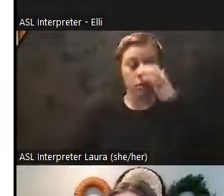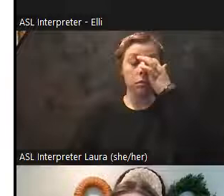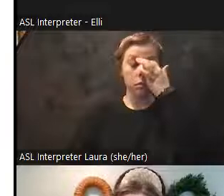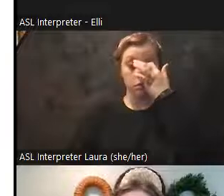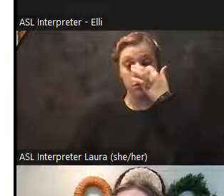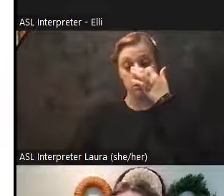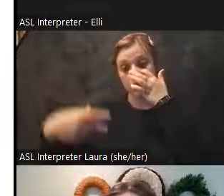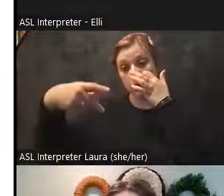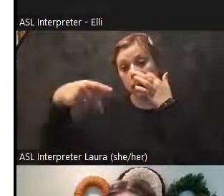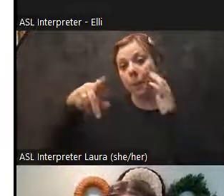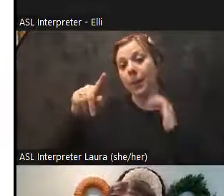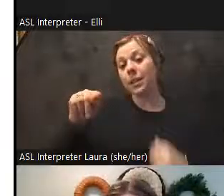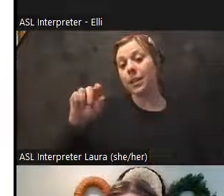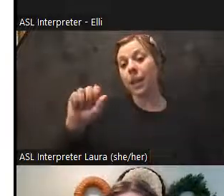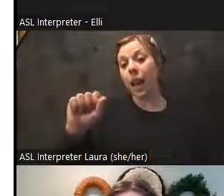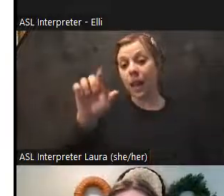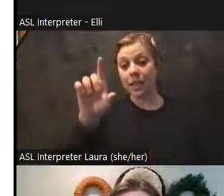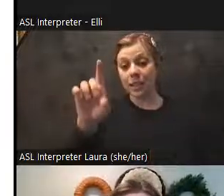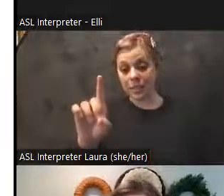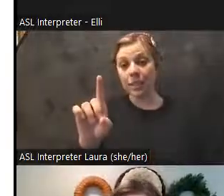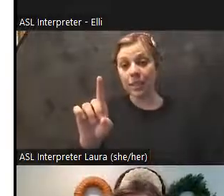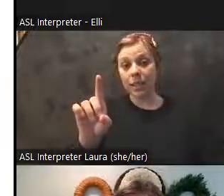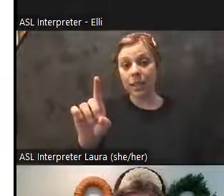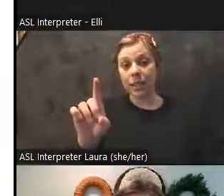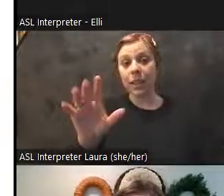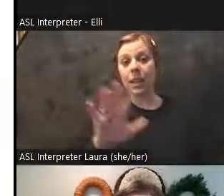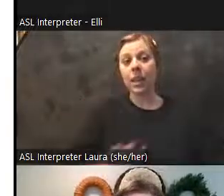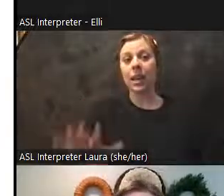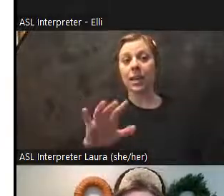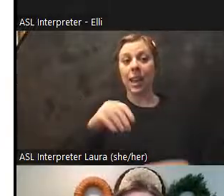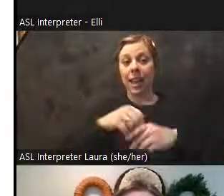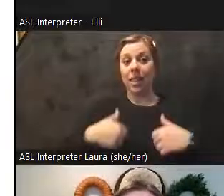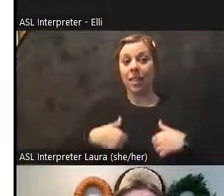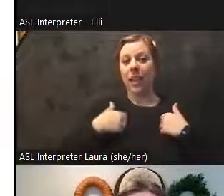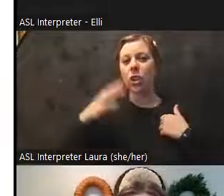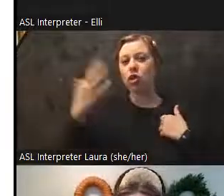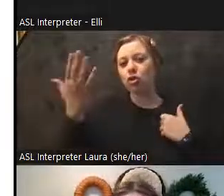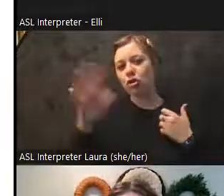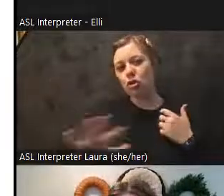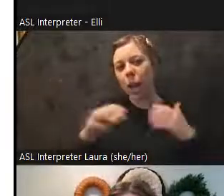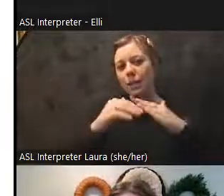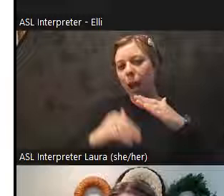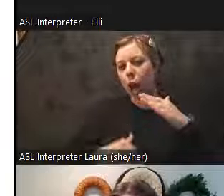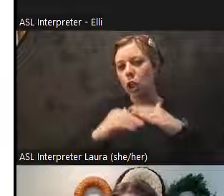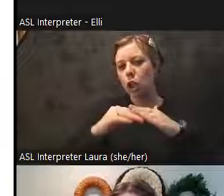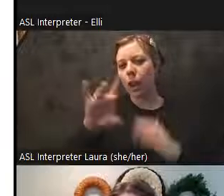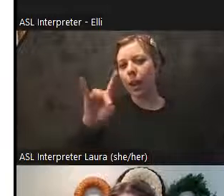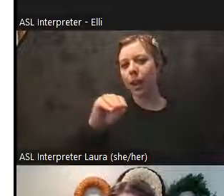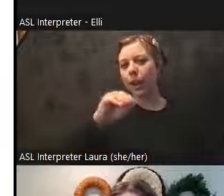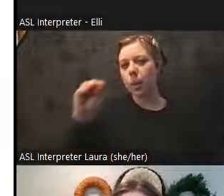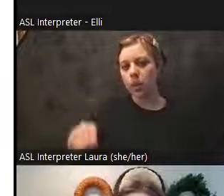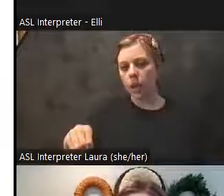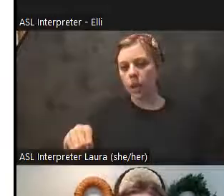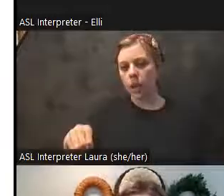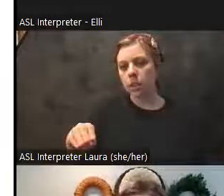in the US is just under 8%. The lifetime prevalence of PTSD